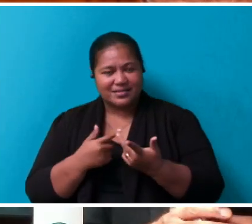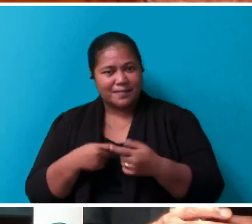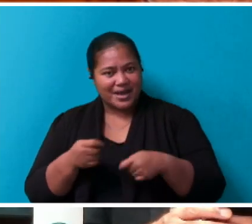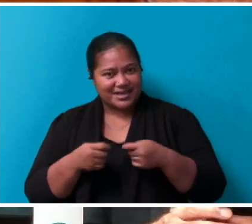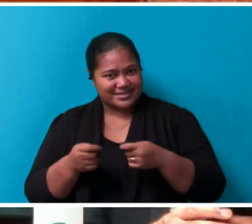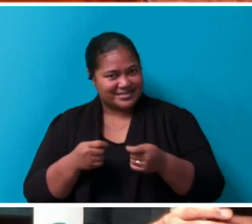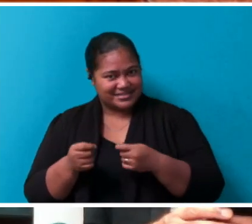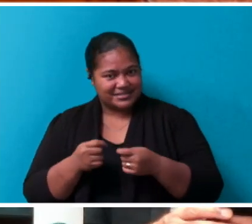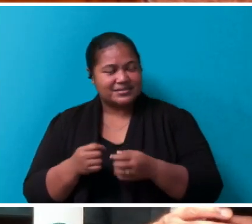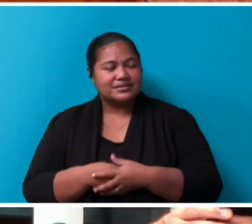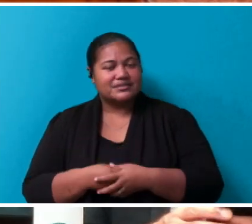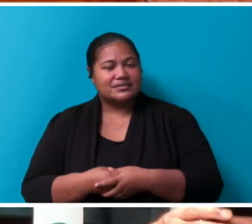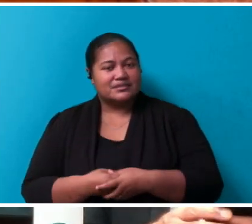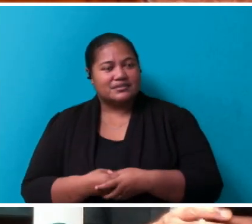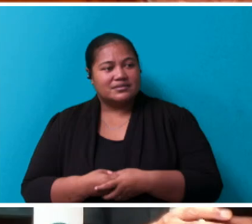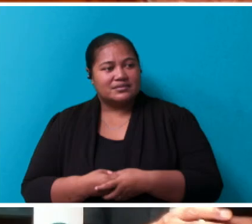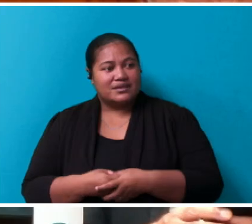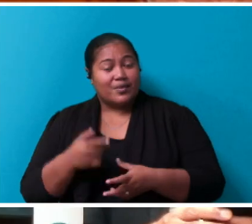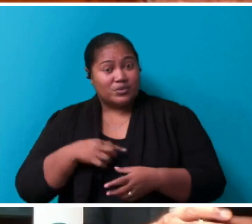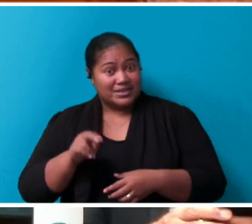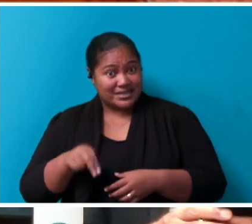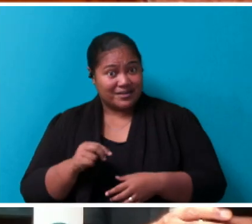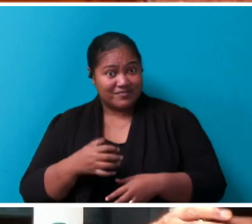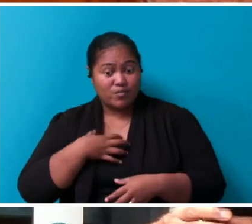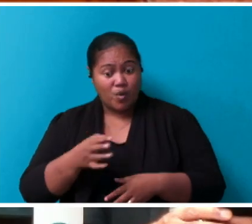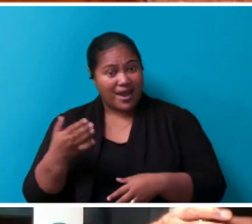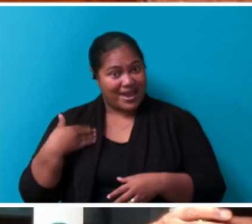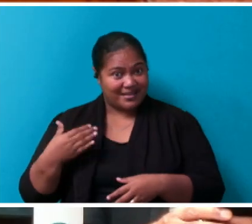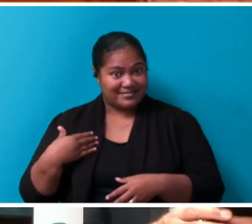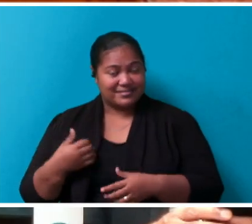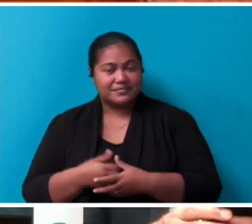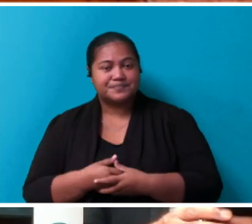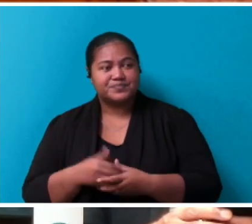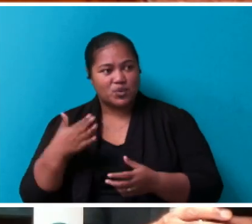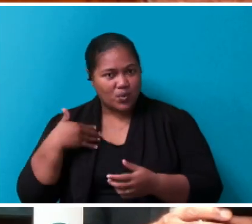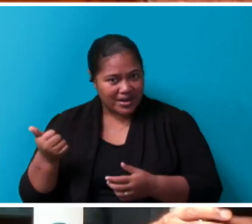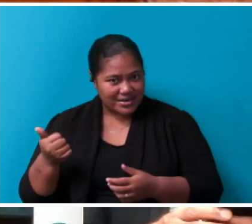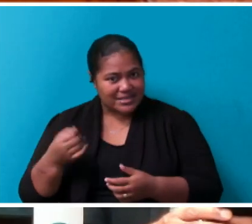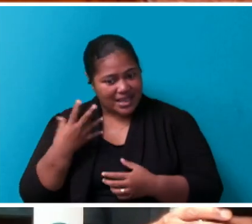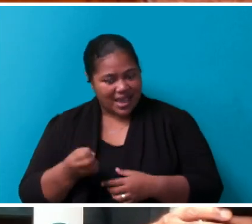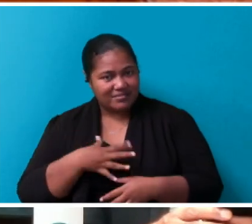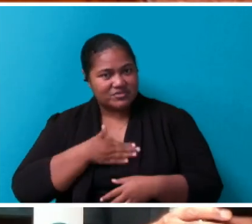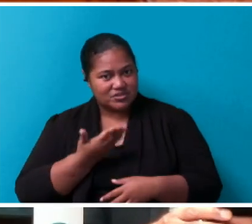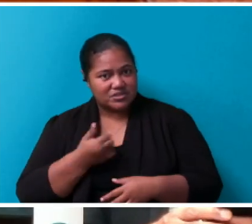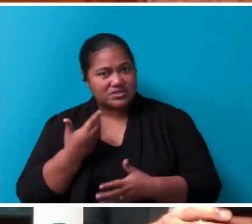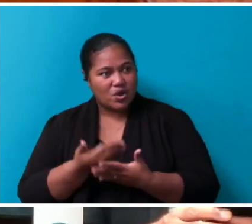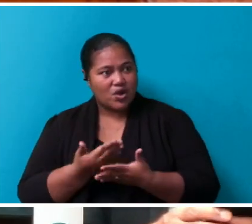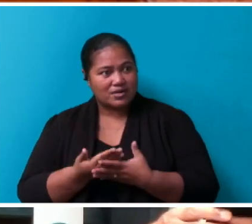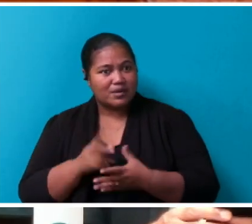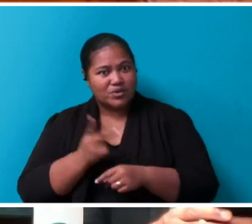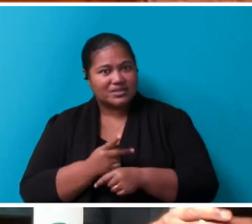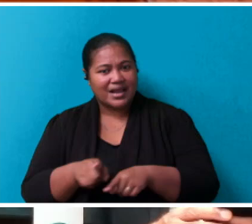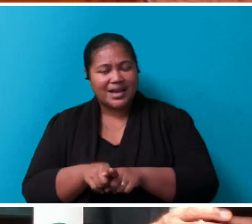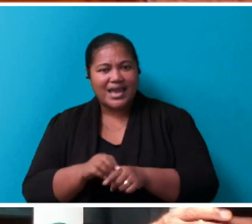engagement. With rising demand for health and wellness goods, there is a growing interest in value-added products such as ginger